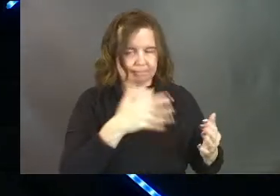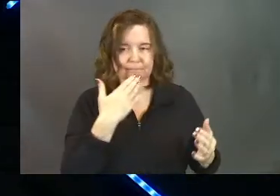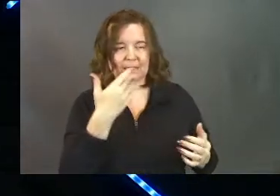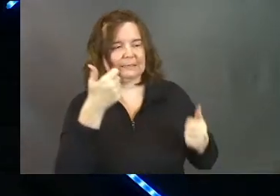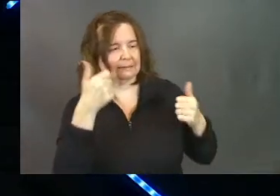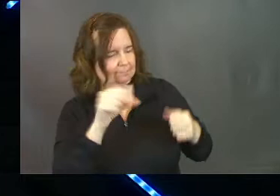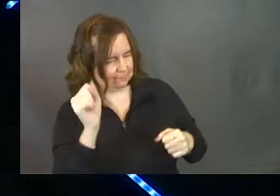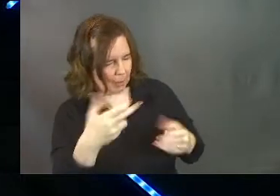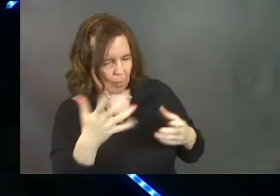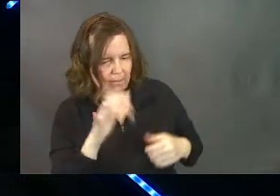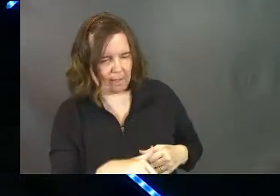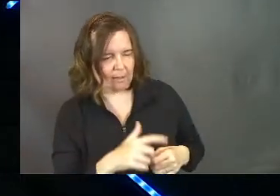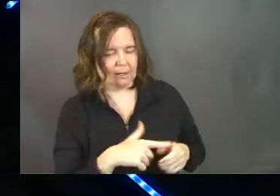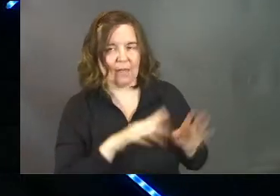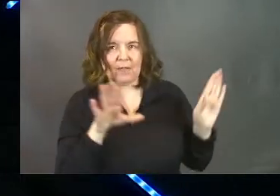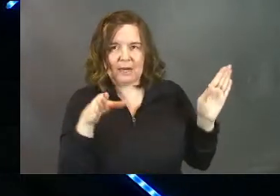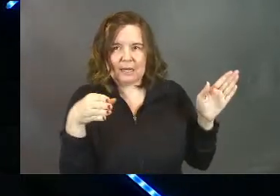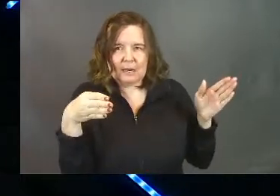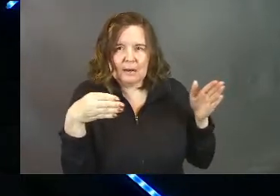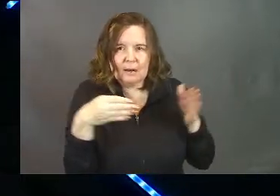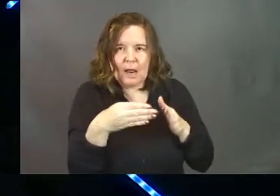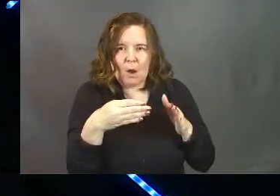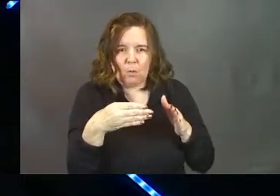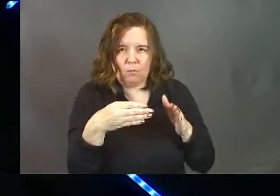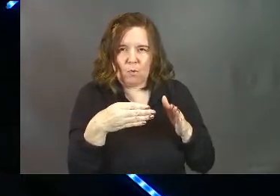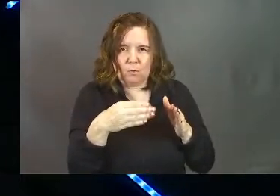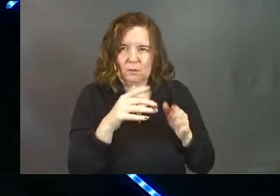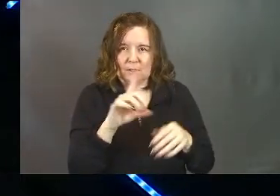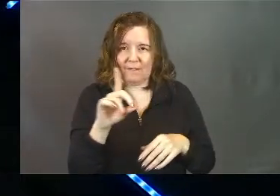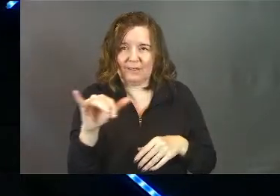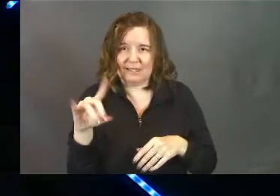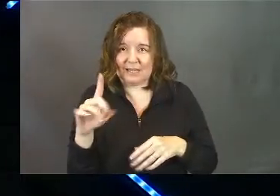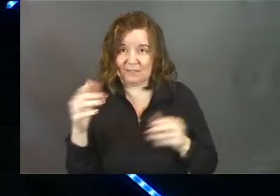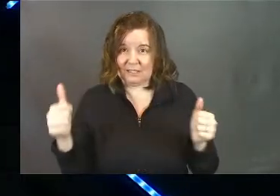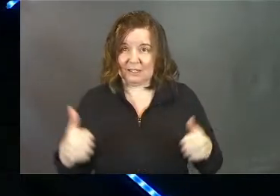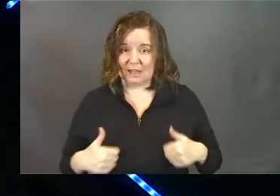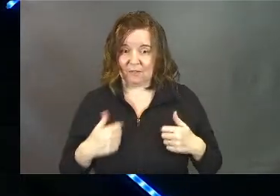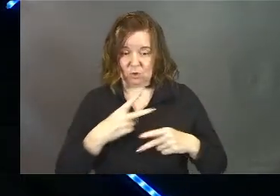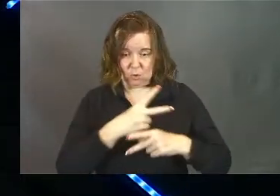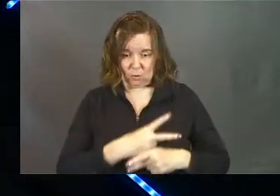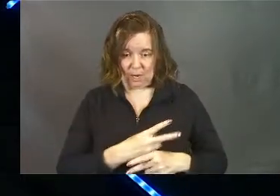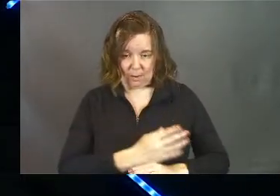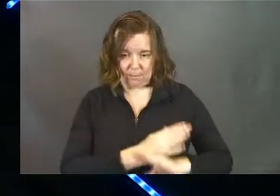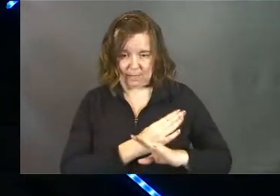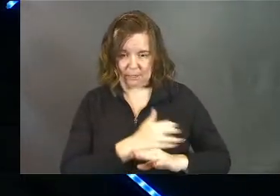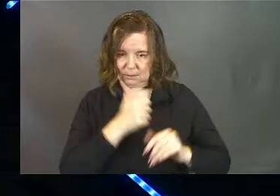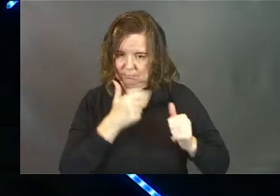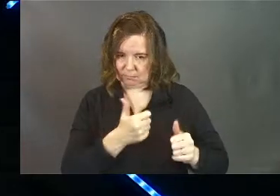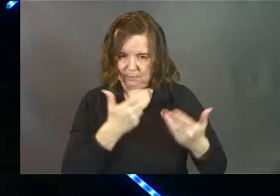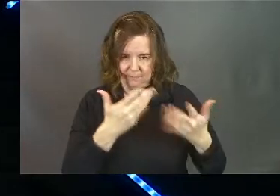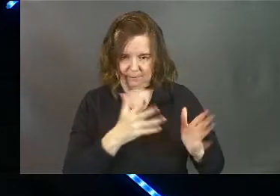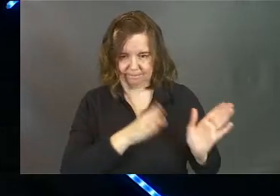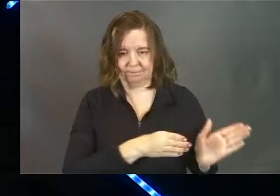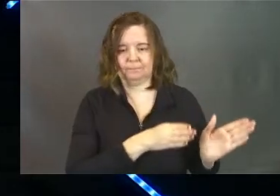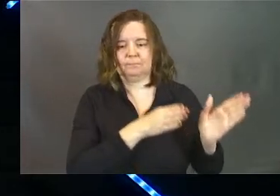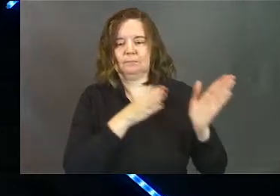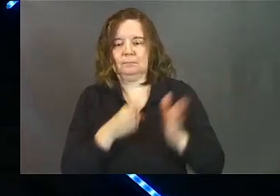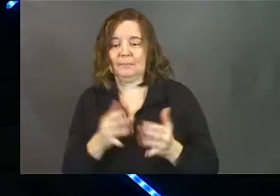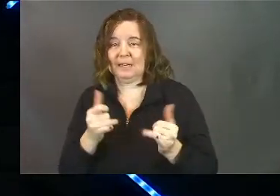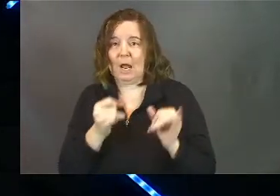that's what I want you to have. And he narrowed the focus of David's life. Okay, you've got care and you've got protection. I need you to get that. And now David's